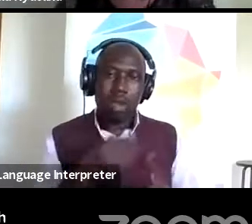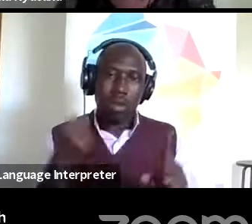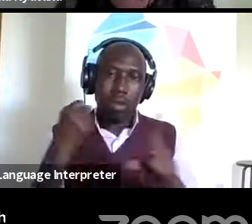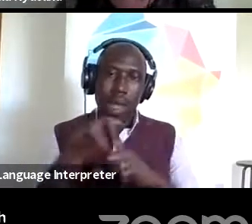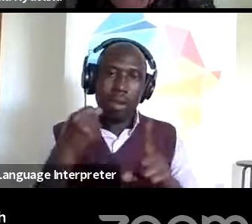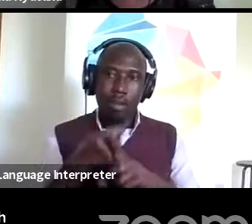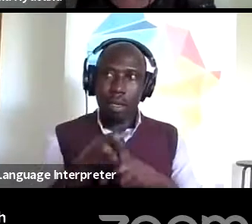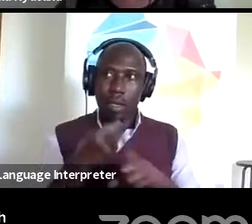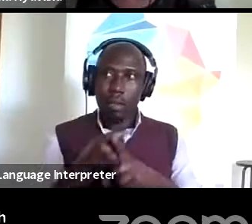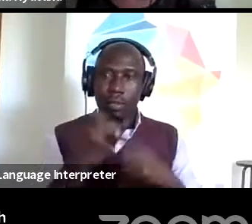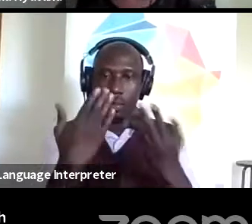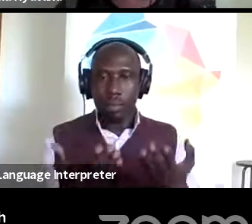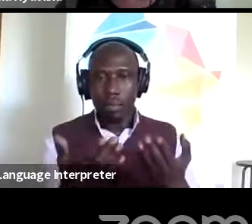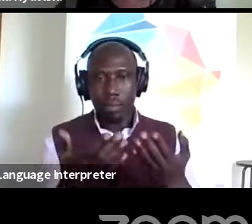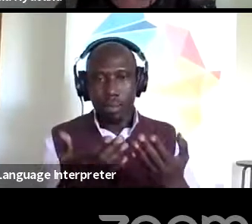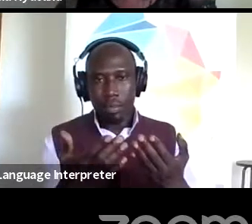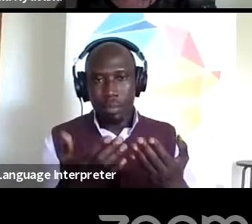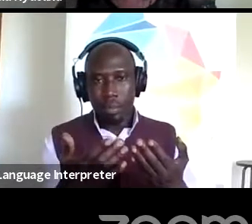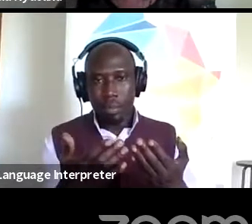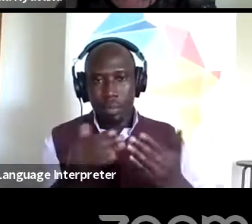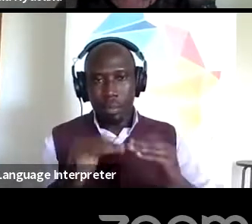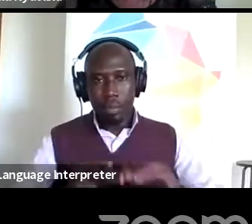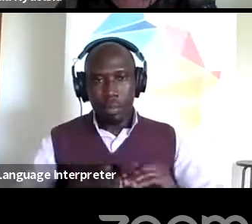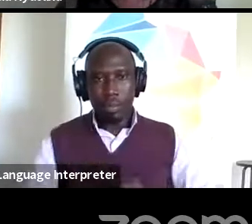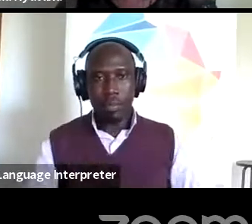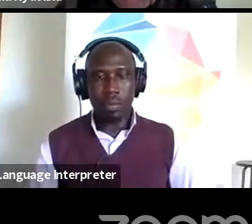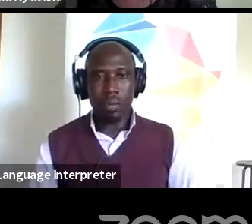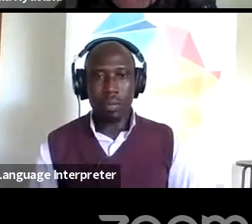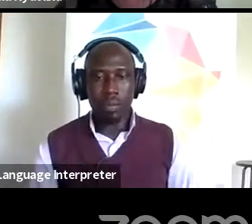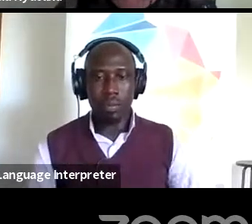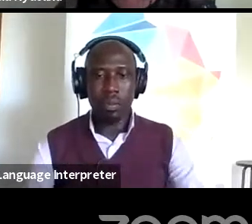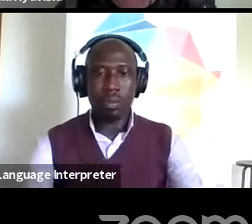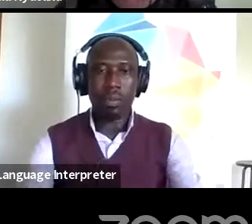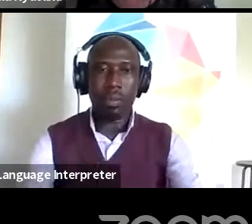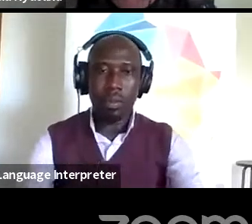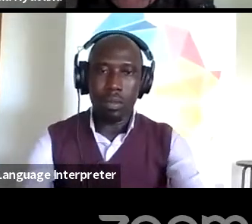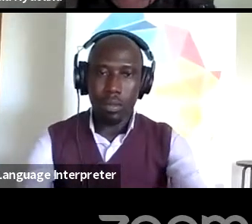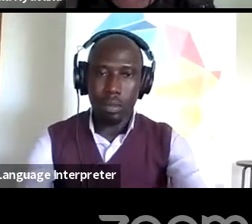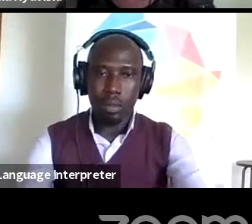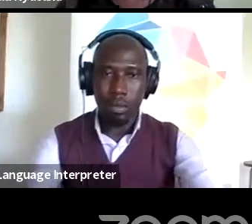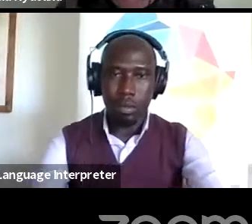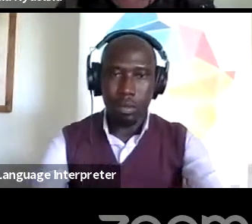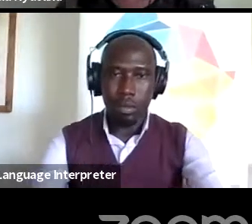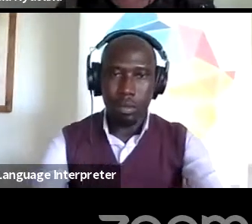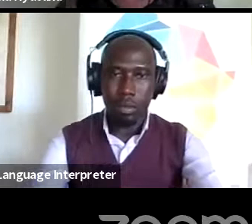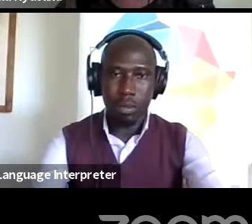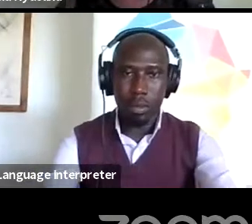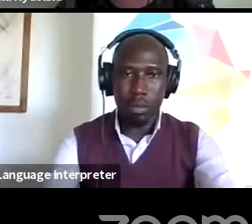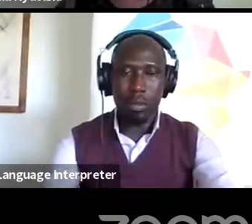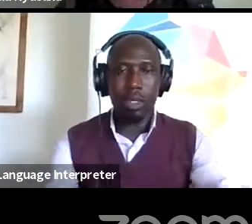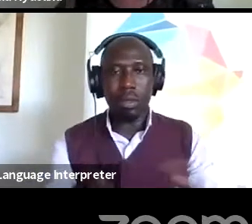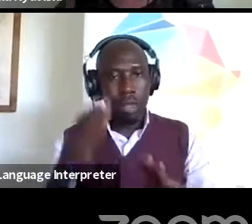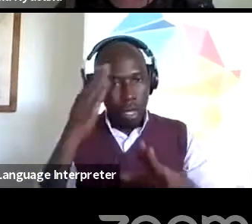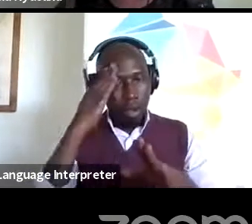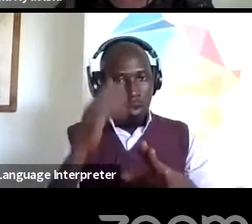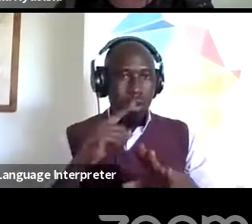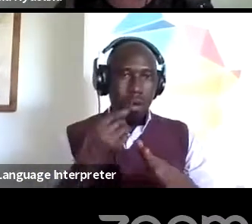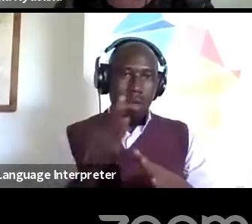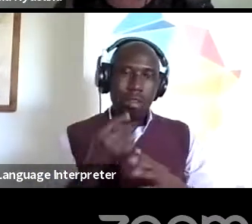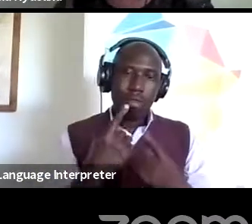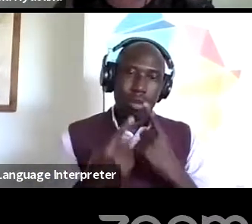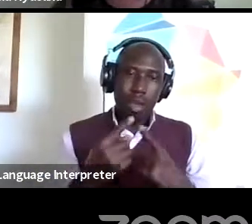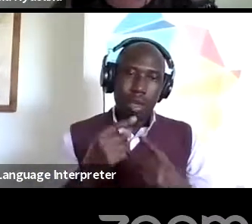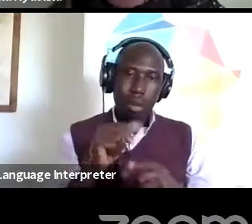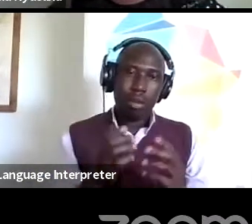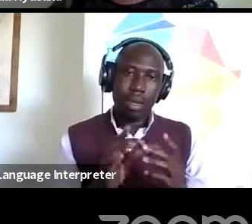strongly against. And another issue would be arrests based on online communication. I know when we speak about internet